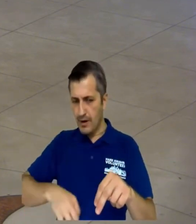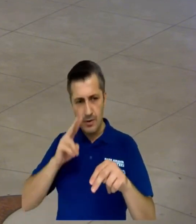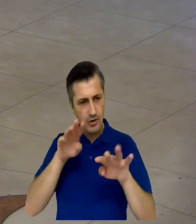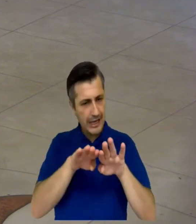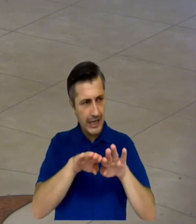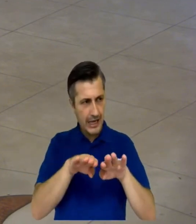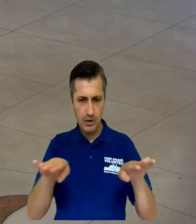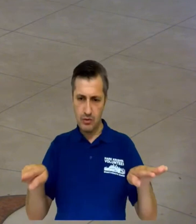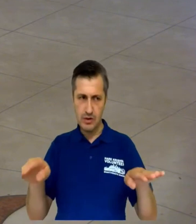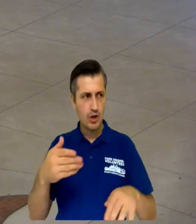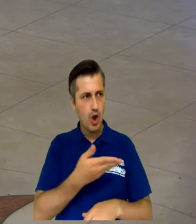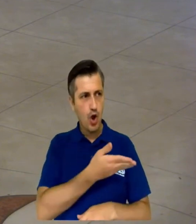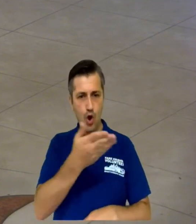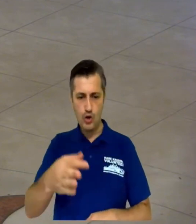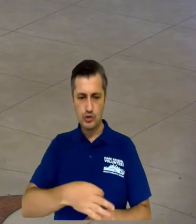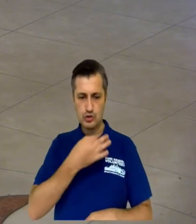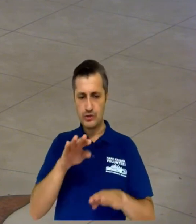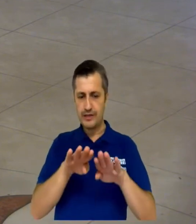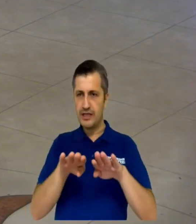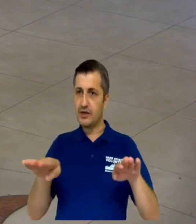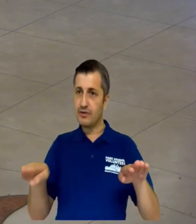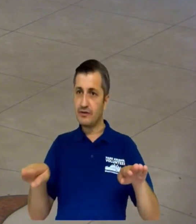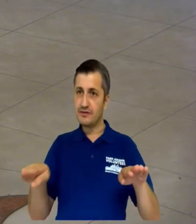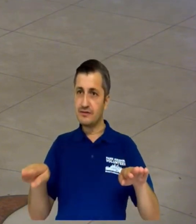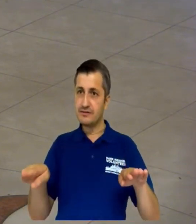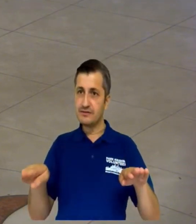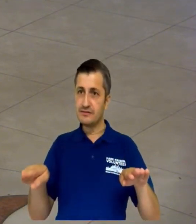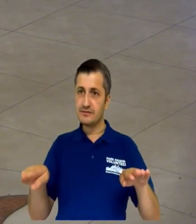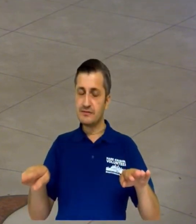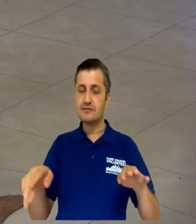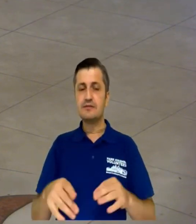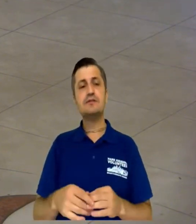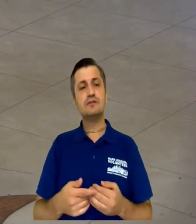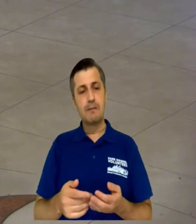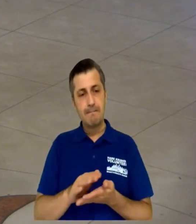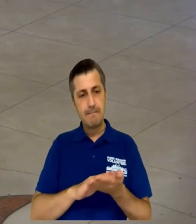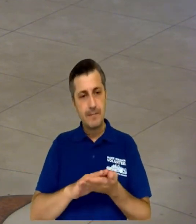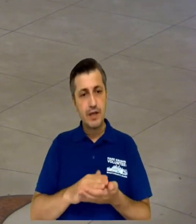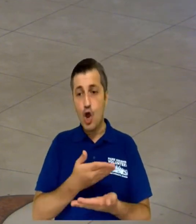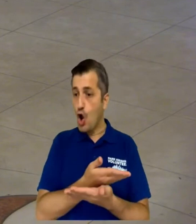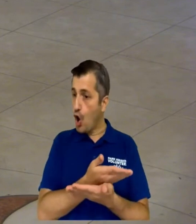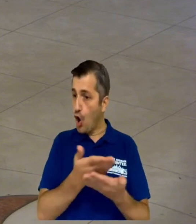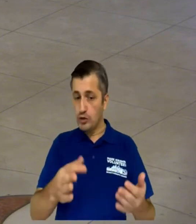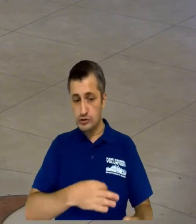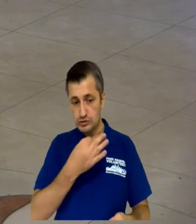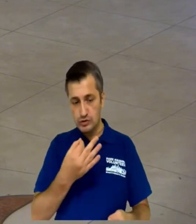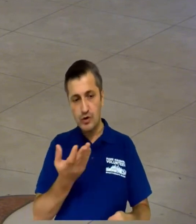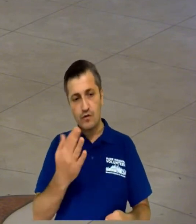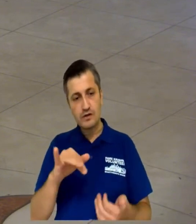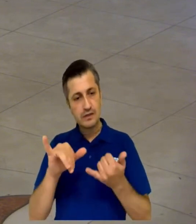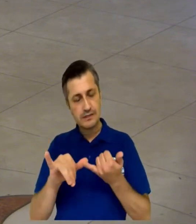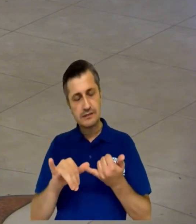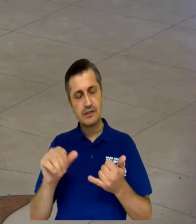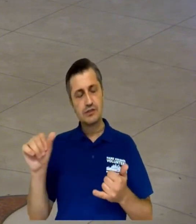So he knows that everybody is dear to Krishna, and therefore I should treat everybody nicely. And what happens when you treat everybody